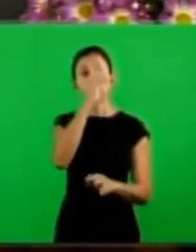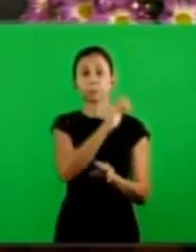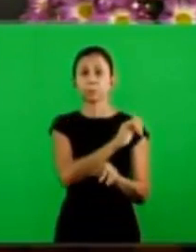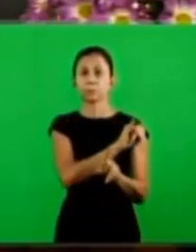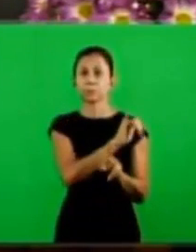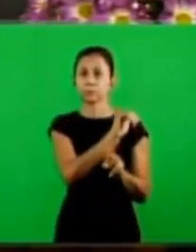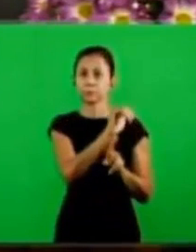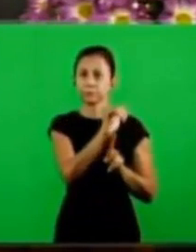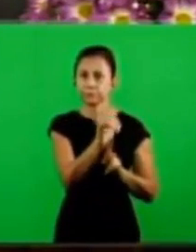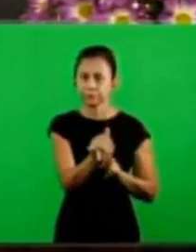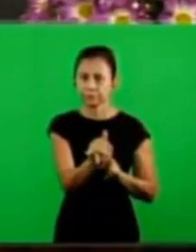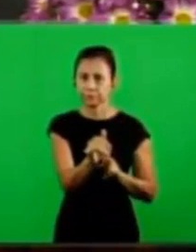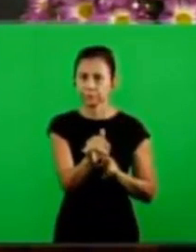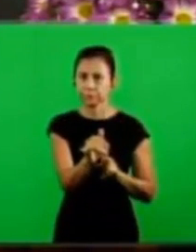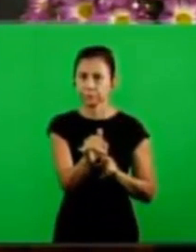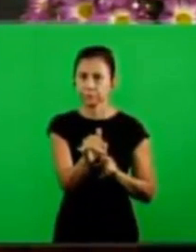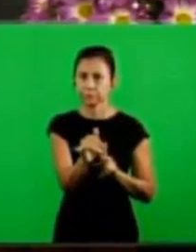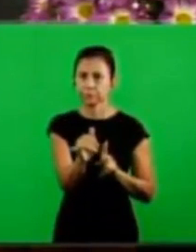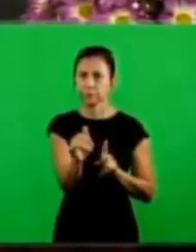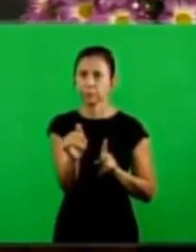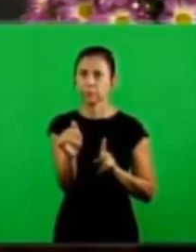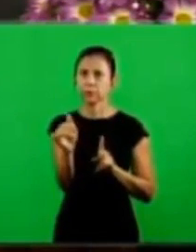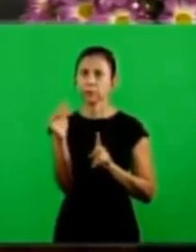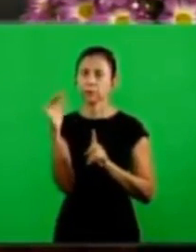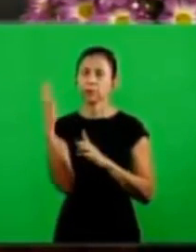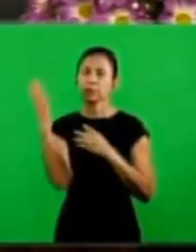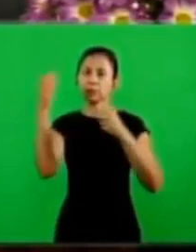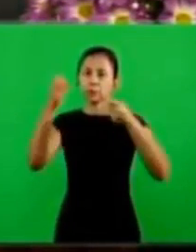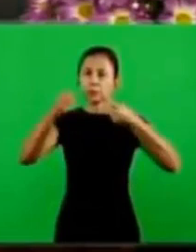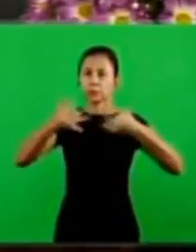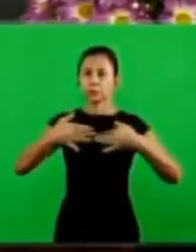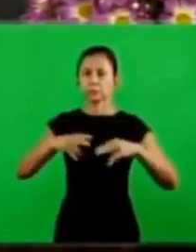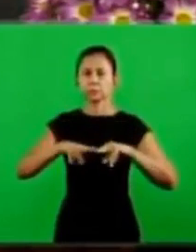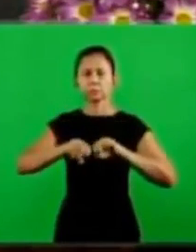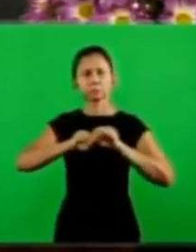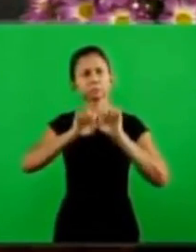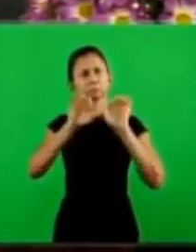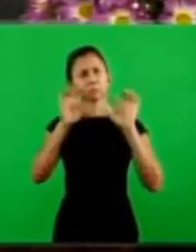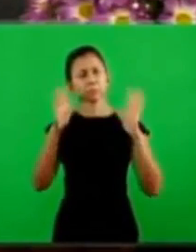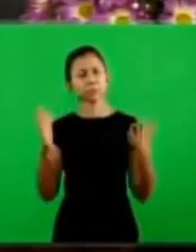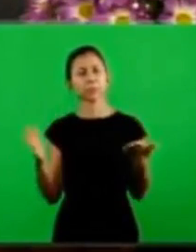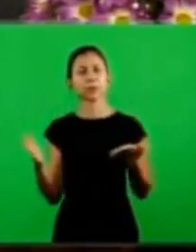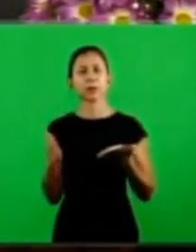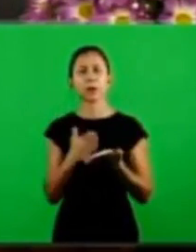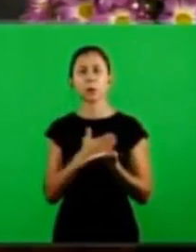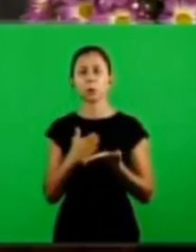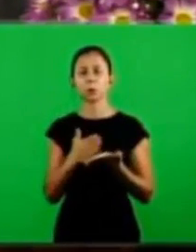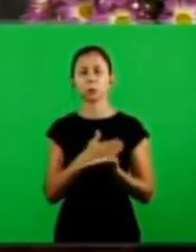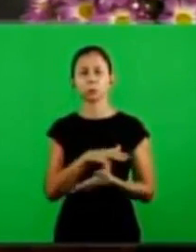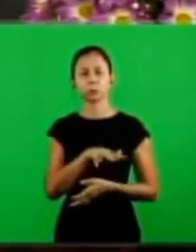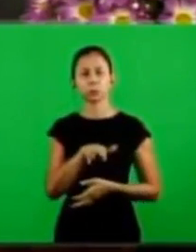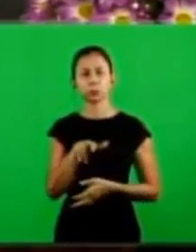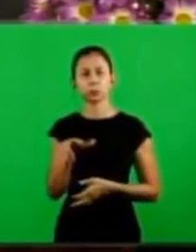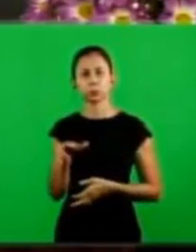Truly, it's difficult to understand the prophetic and to bring clearly.